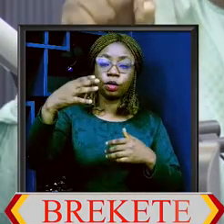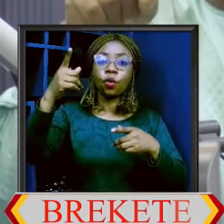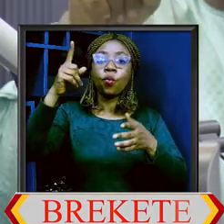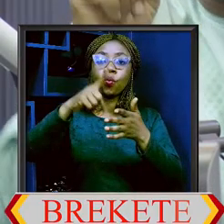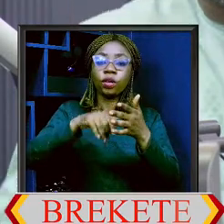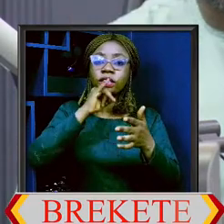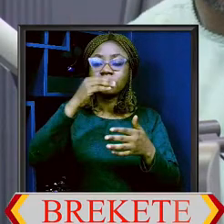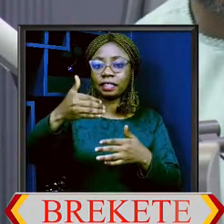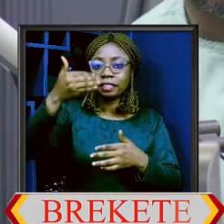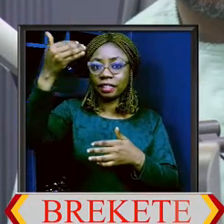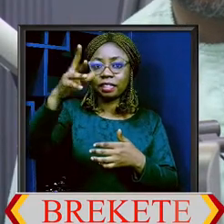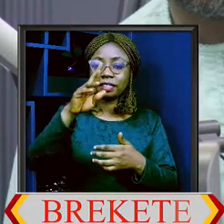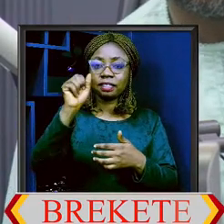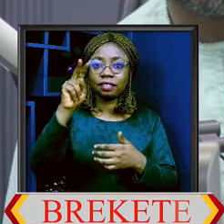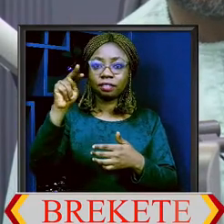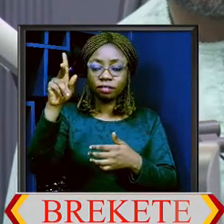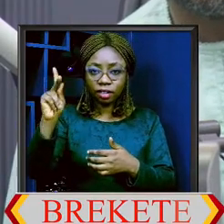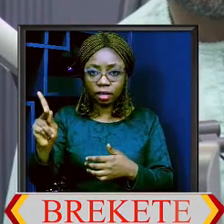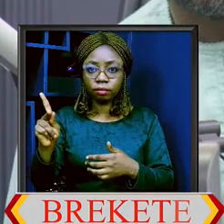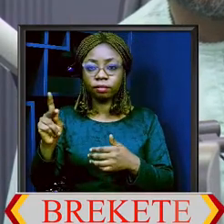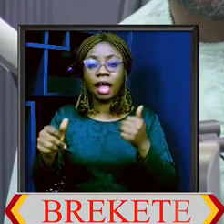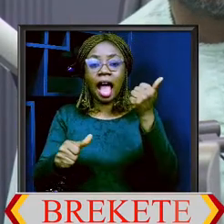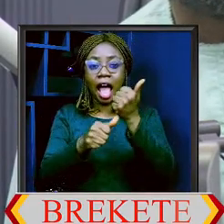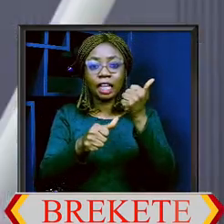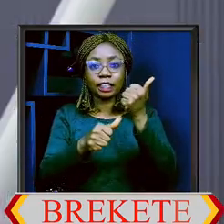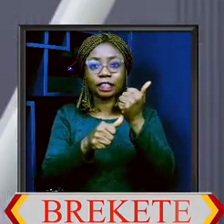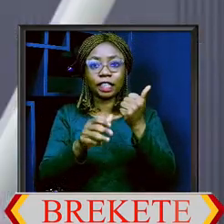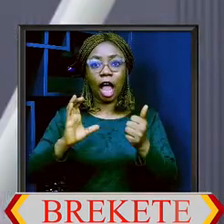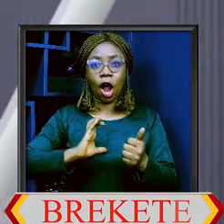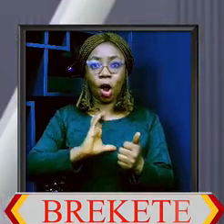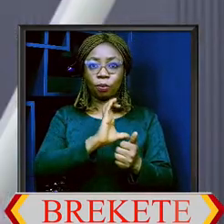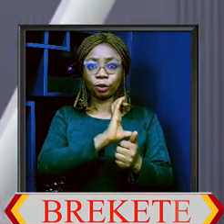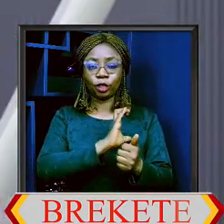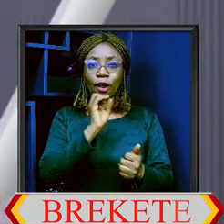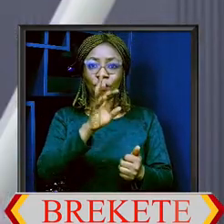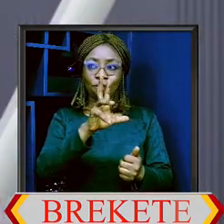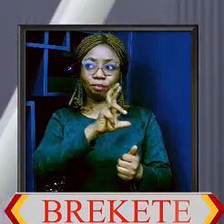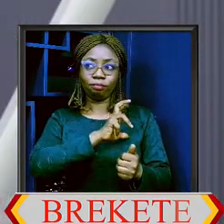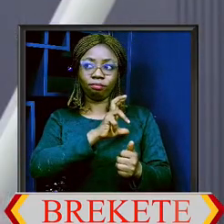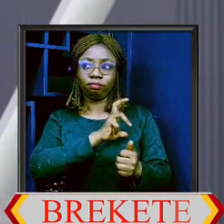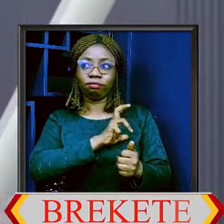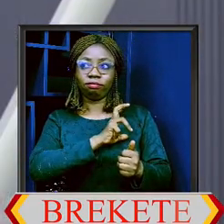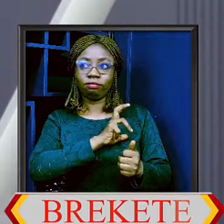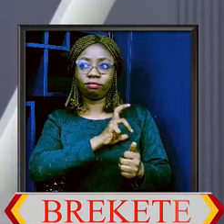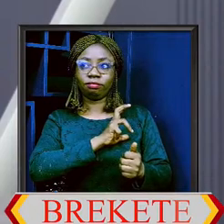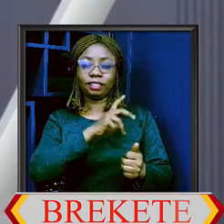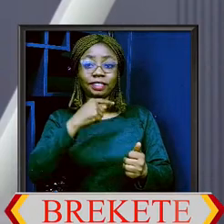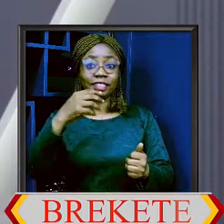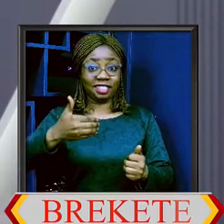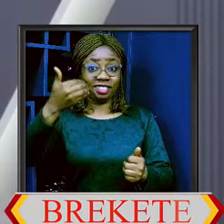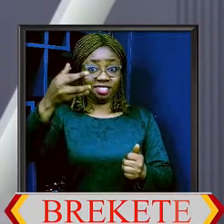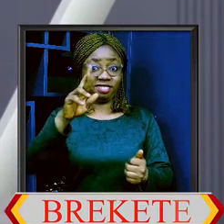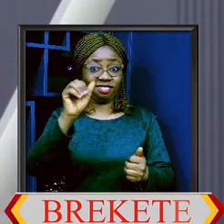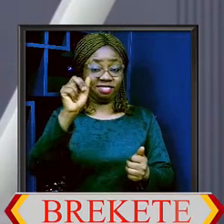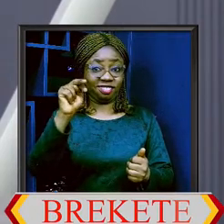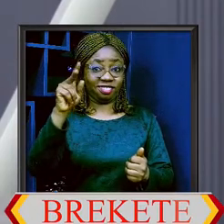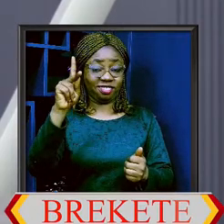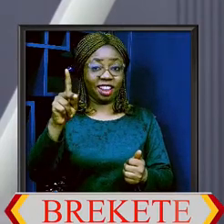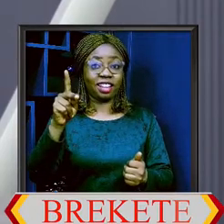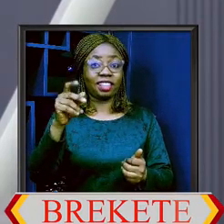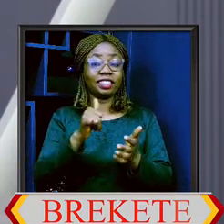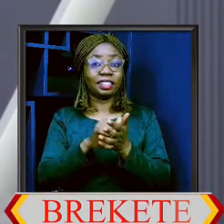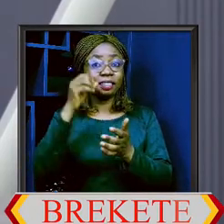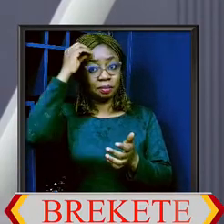rank where you supposed to get assistant commissioner police the next rank with this man for